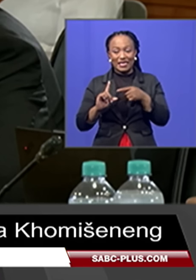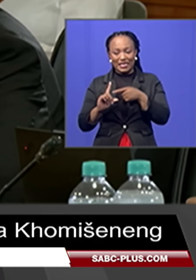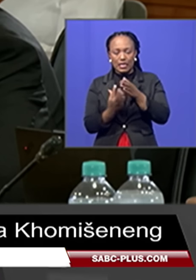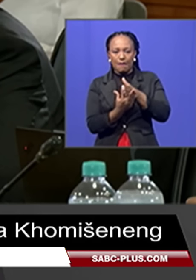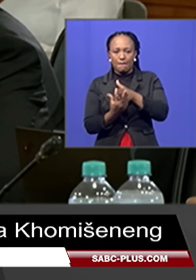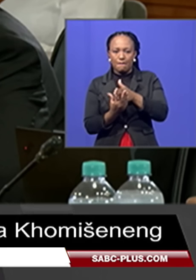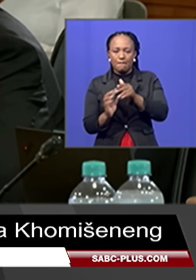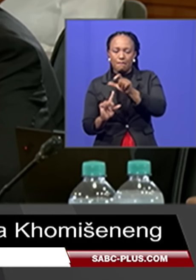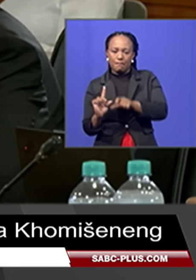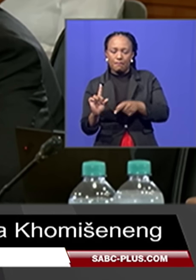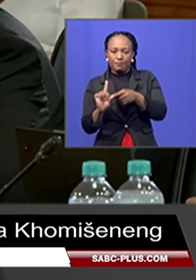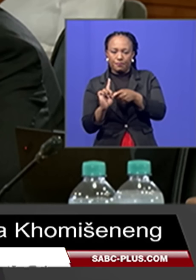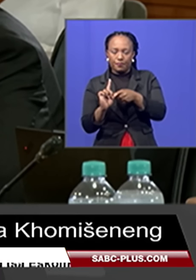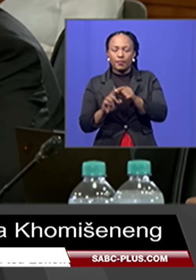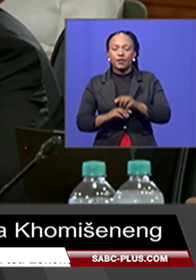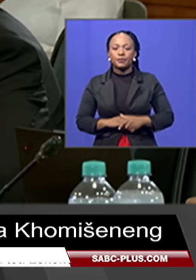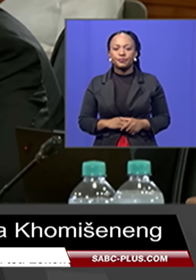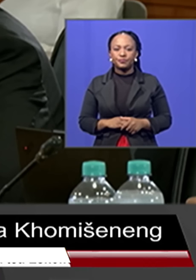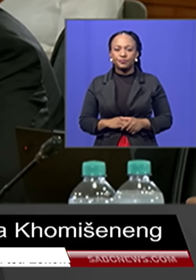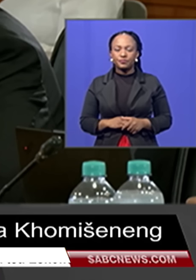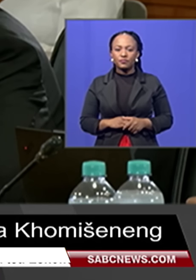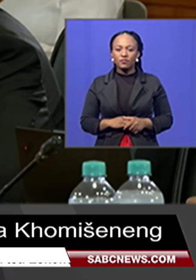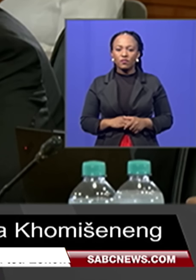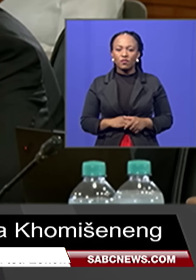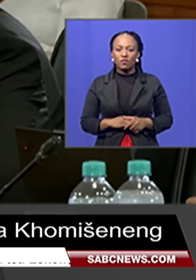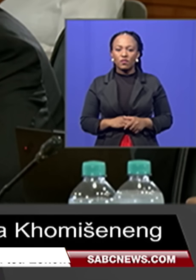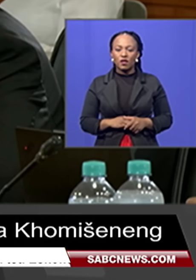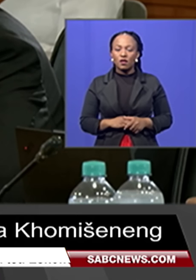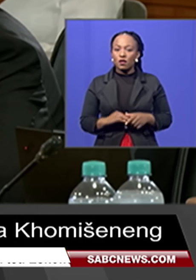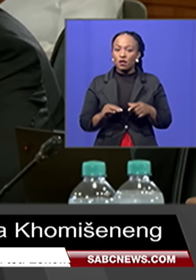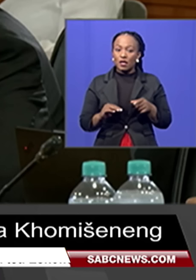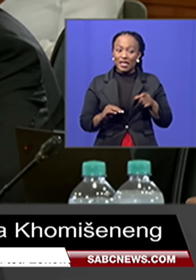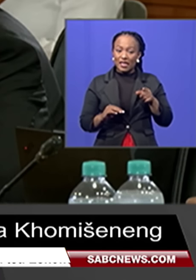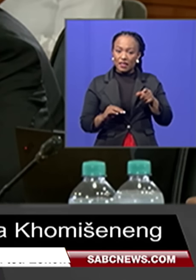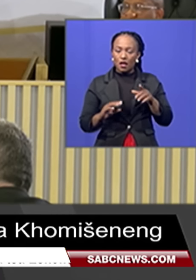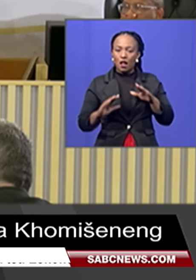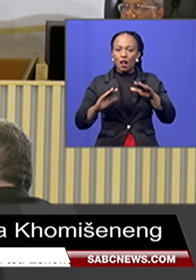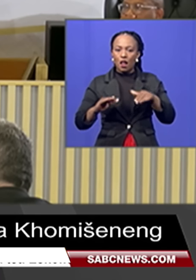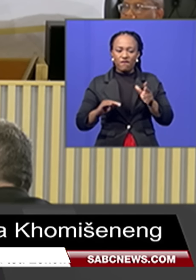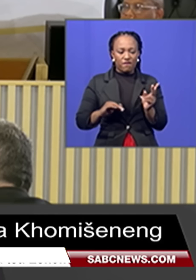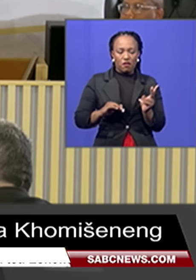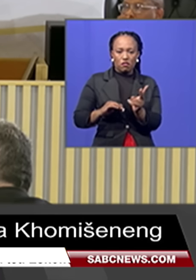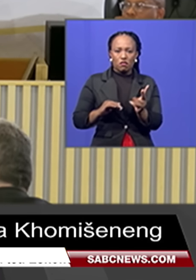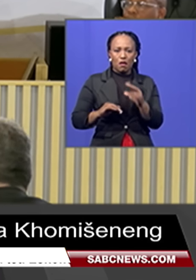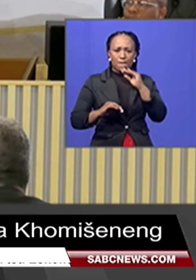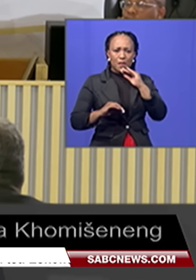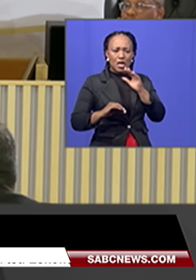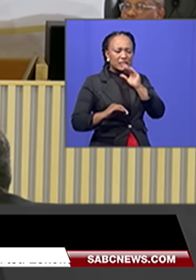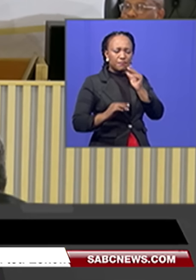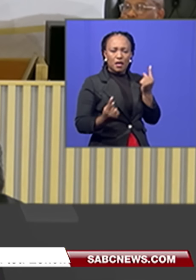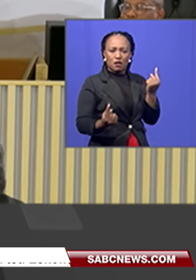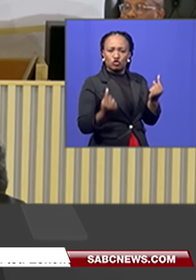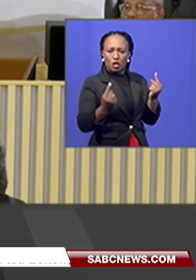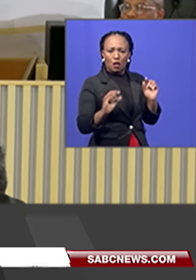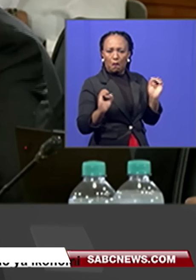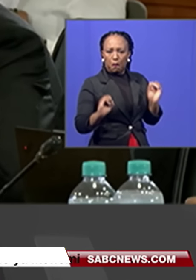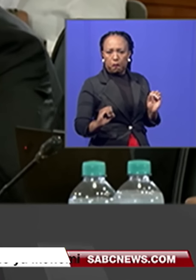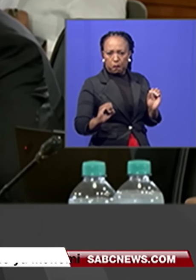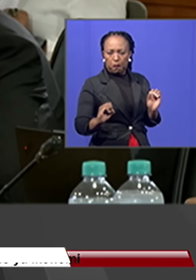they leave an electronic trail that suggests that they never speak to each other. So they